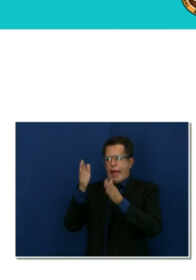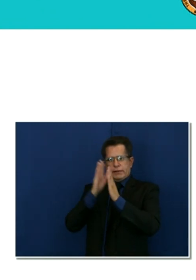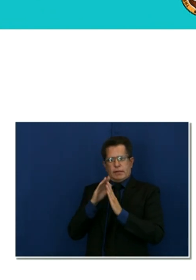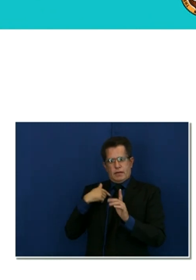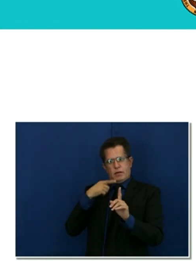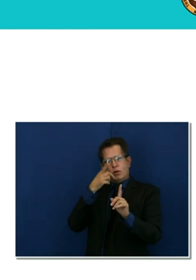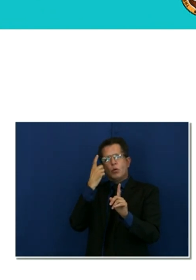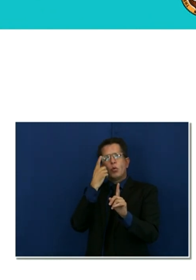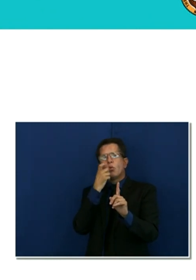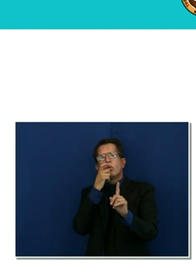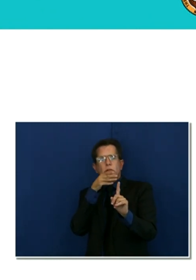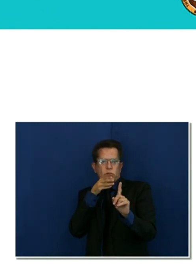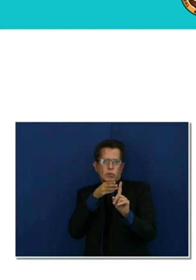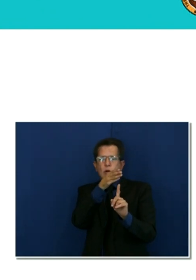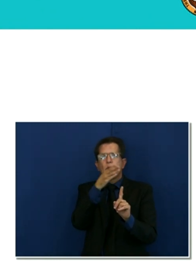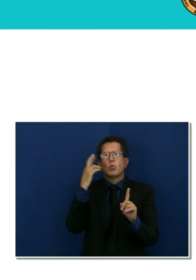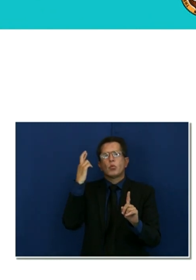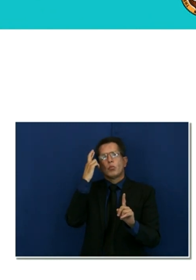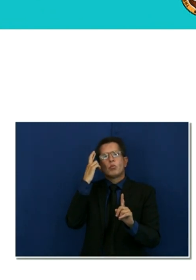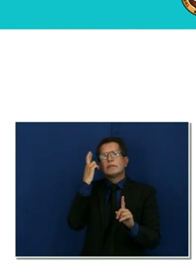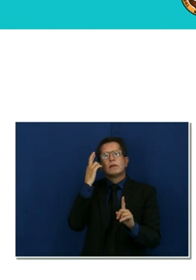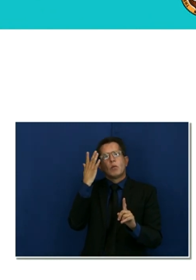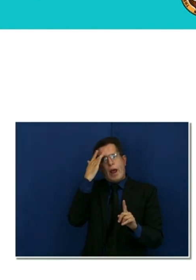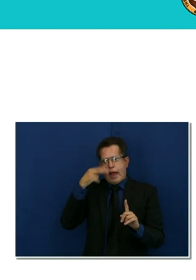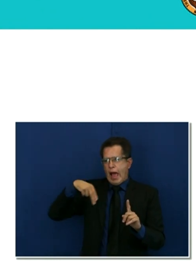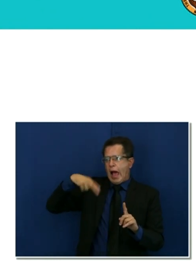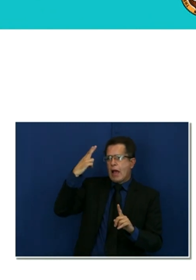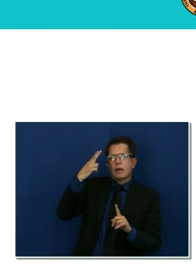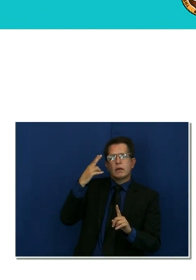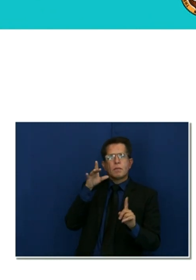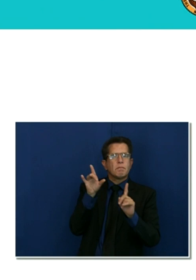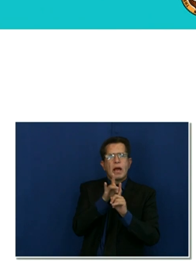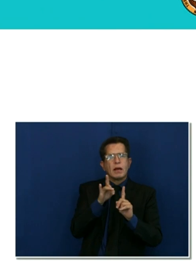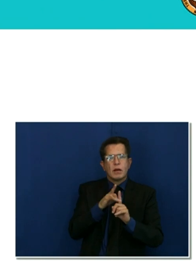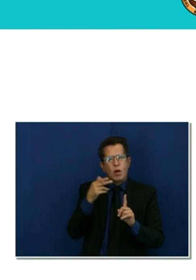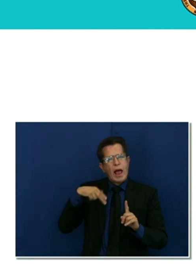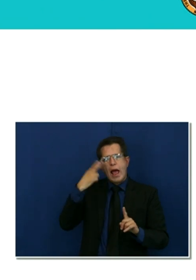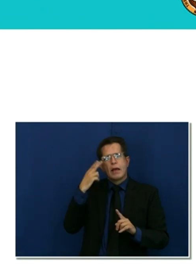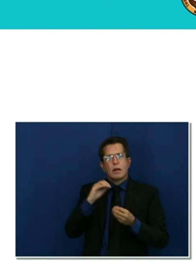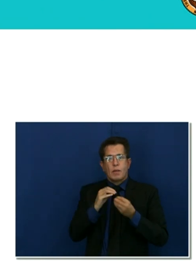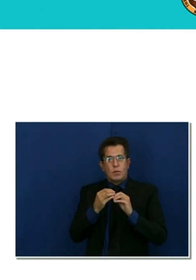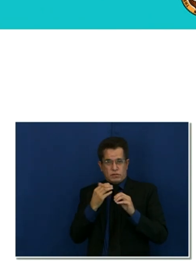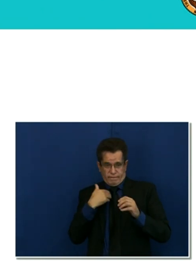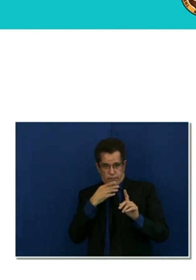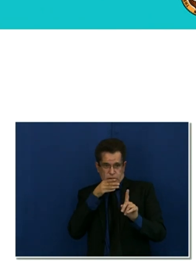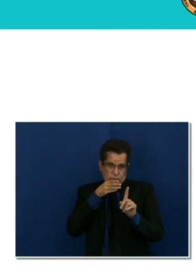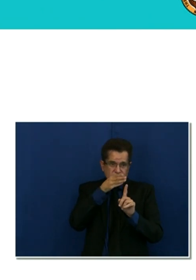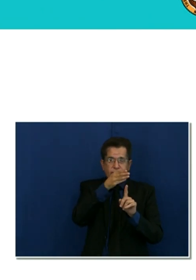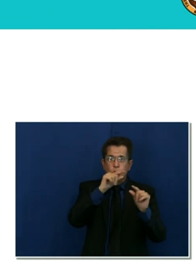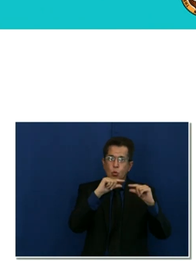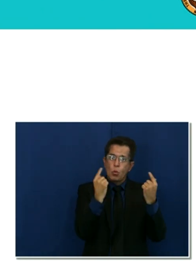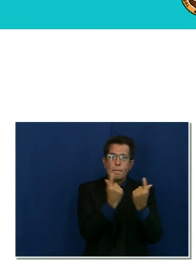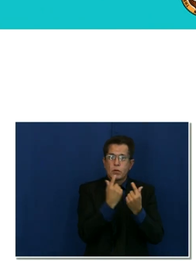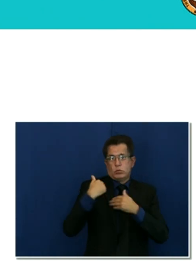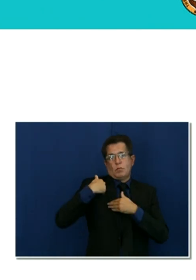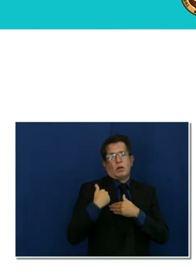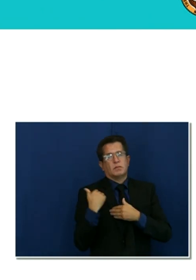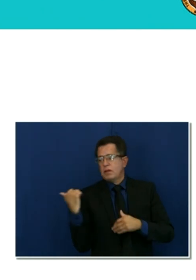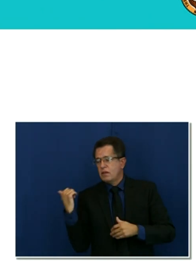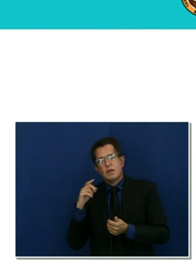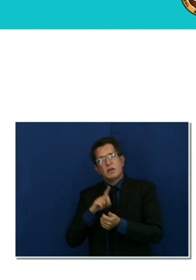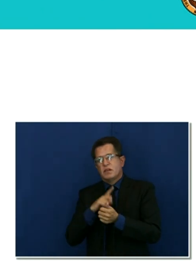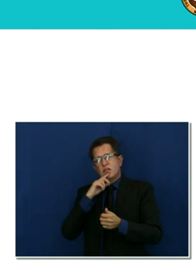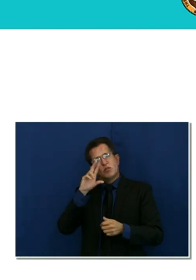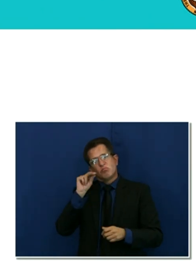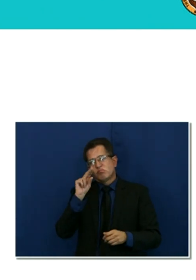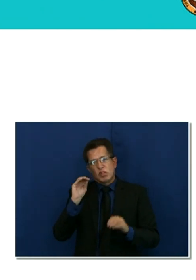increases in our number of cases. As stated previously, there are no specific groups that are responsible